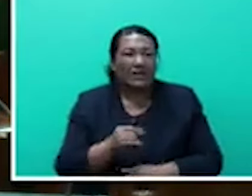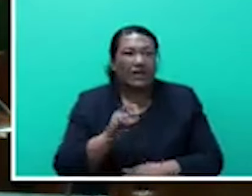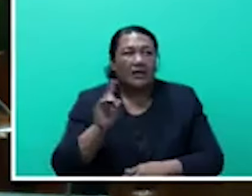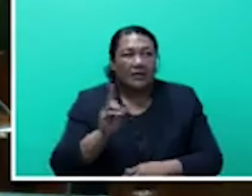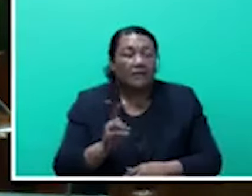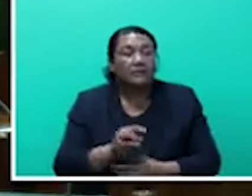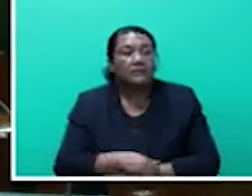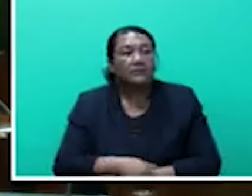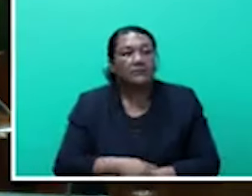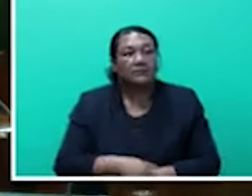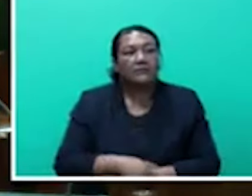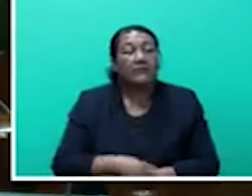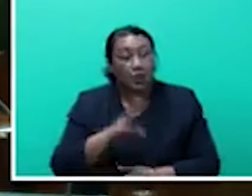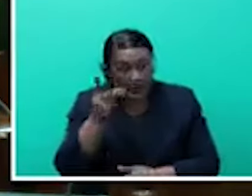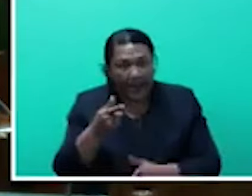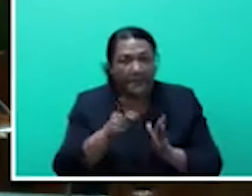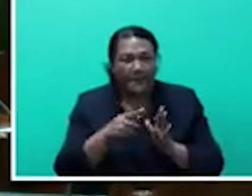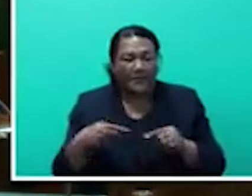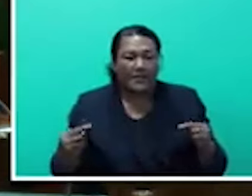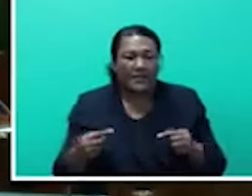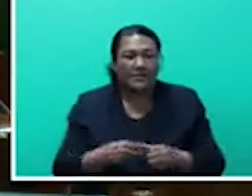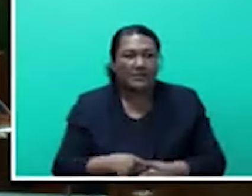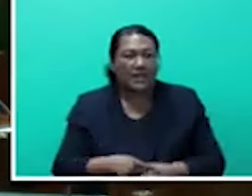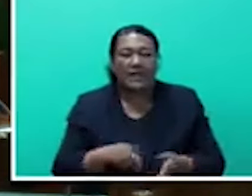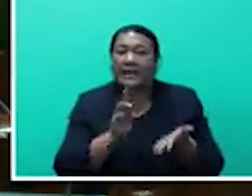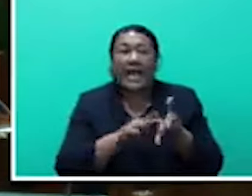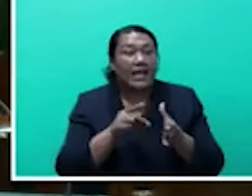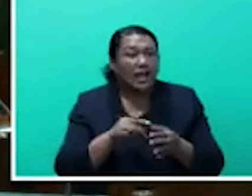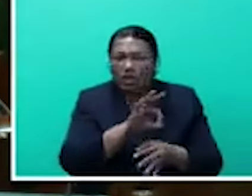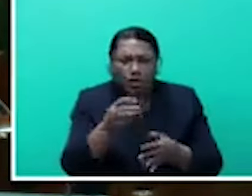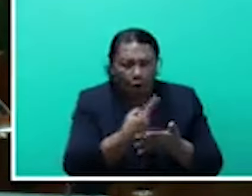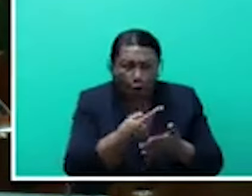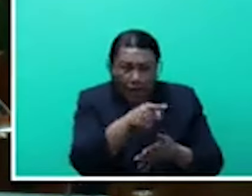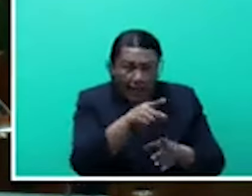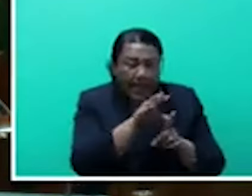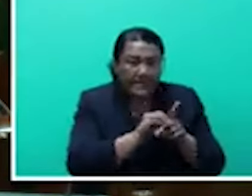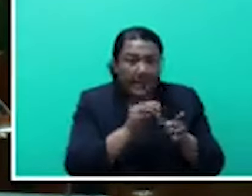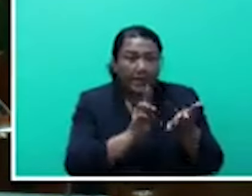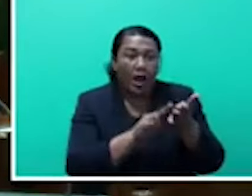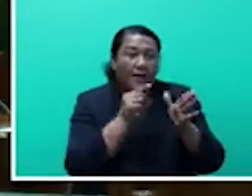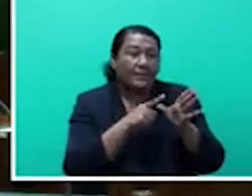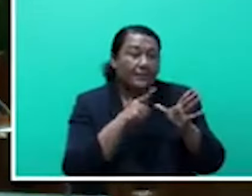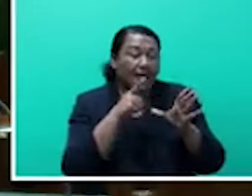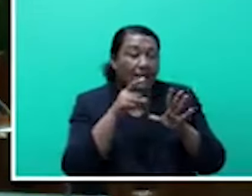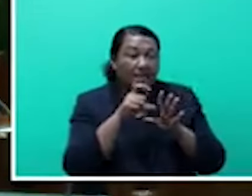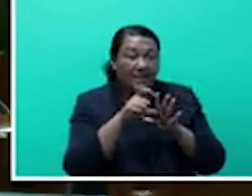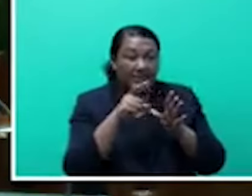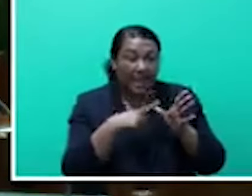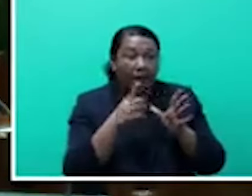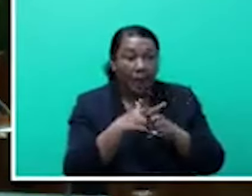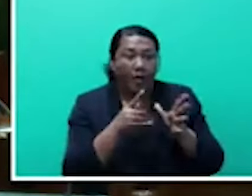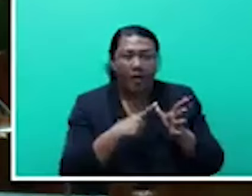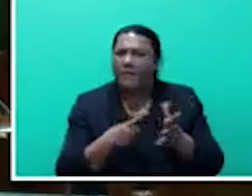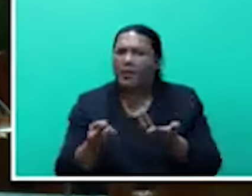sir. So these are some of the, and it's whole of Nasinu, sir, which is suffering. And I don't know, sir, I just don't understand